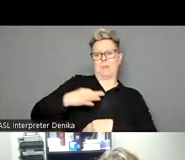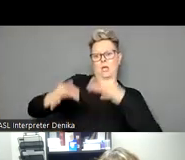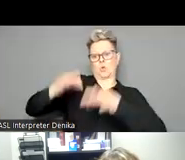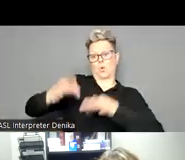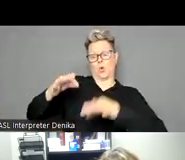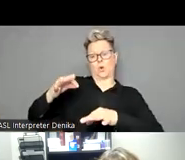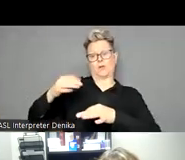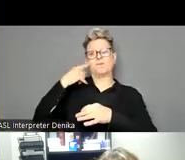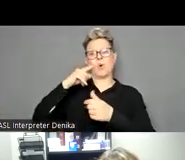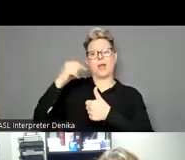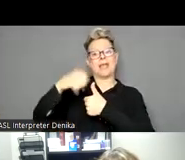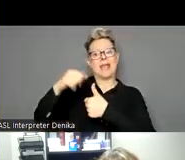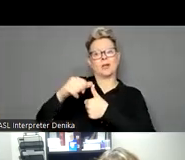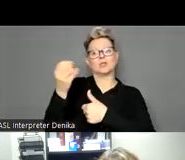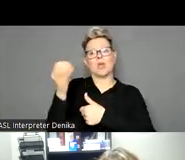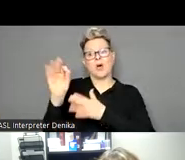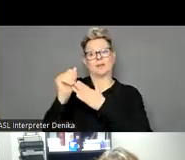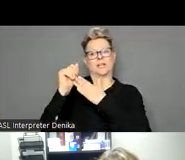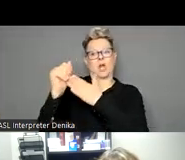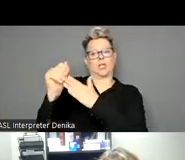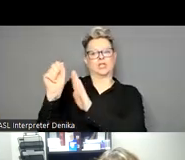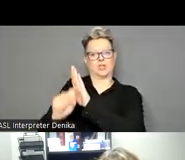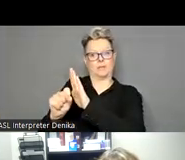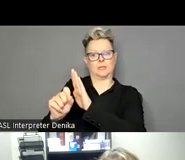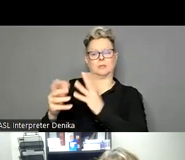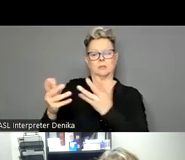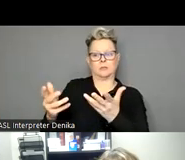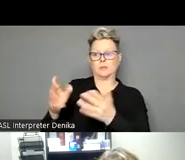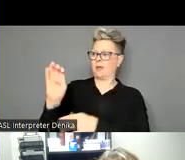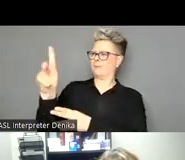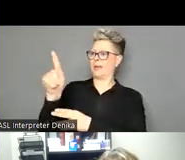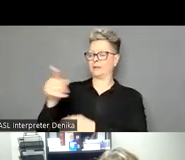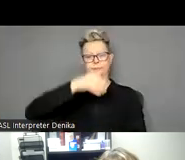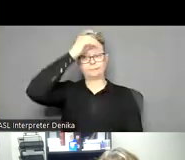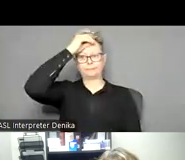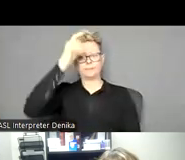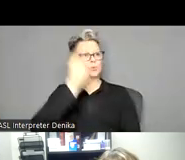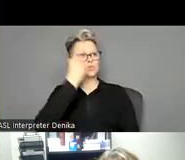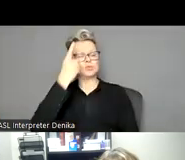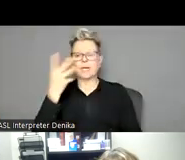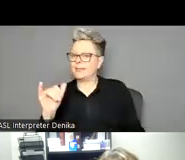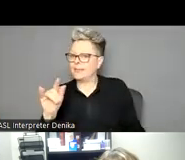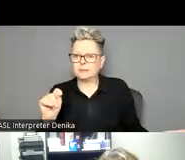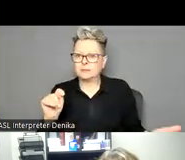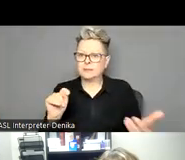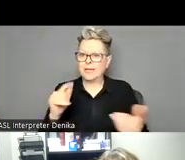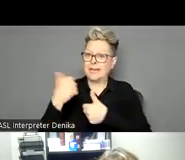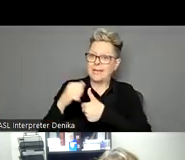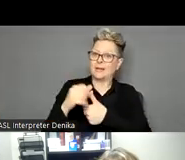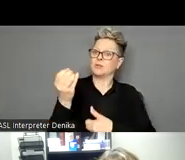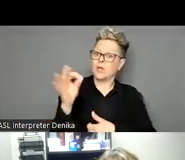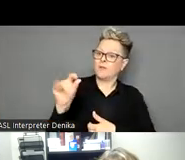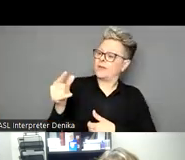guardianship. And oddly enough, the banks don't really seem to understand letters of guardianship, even though they come